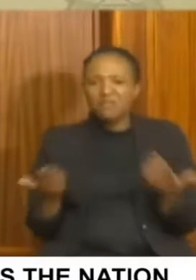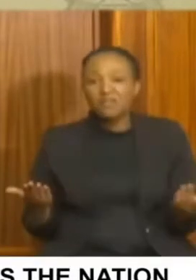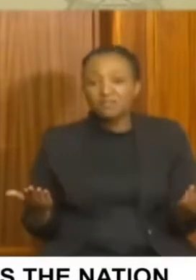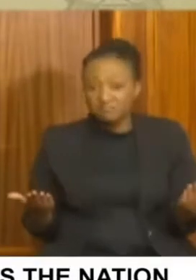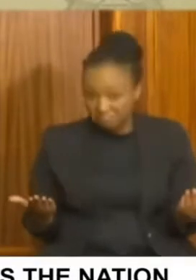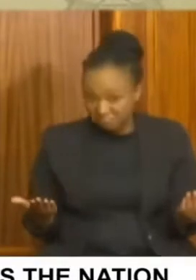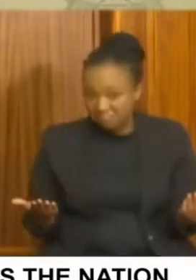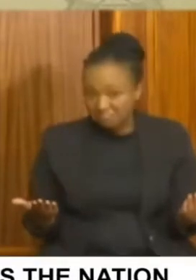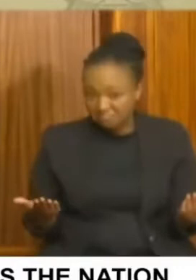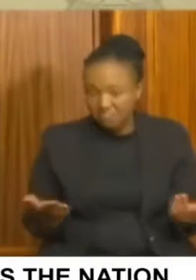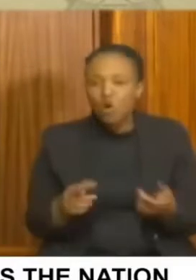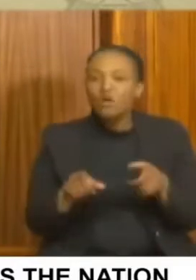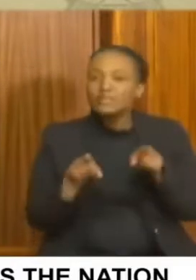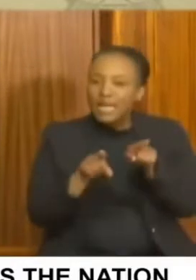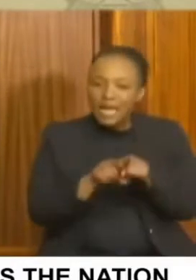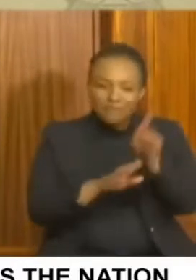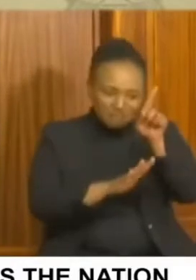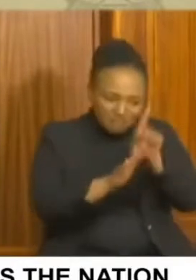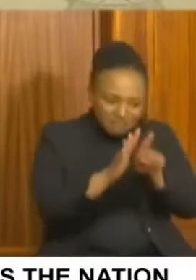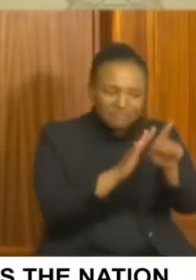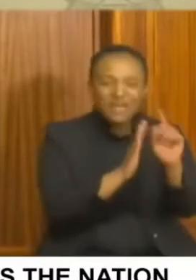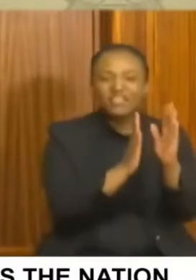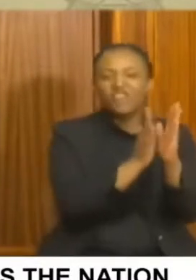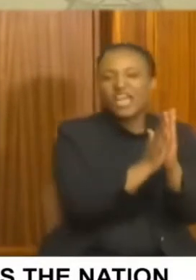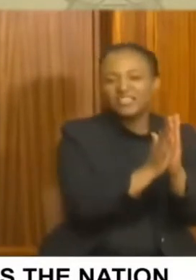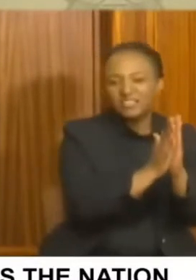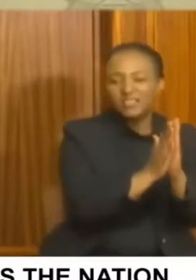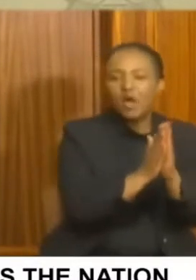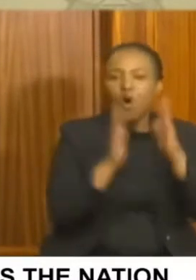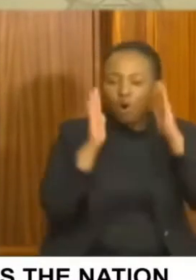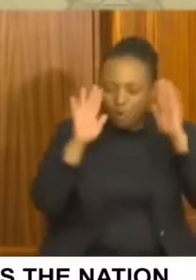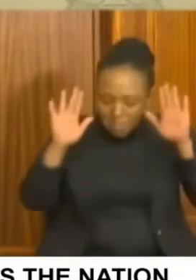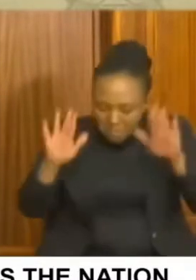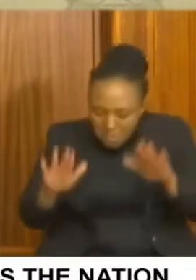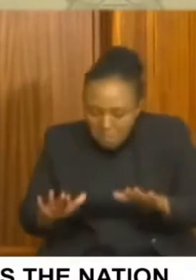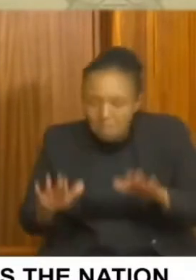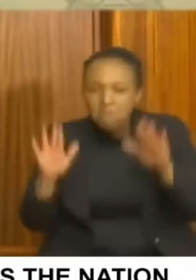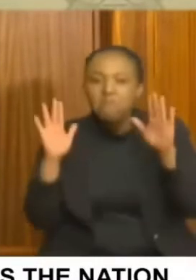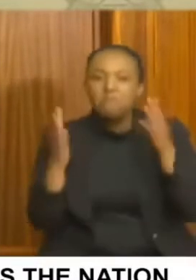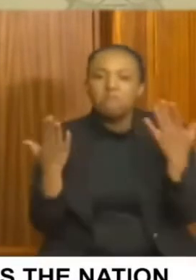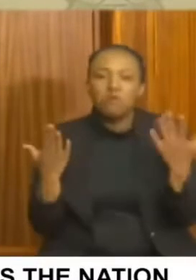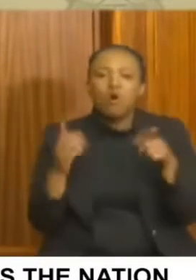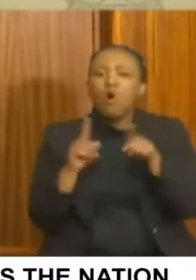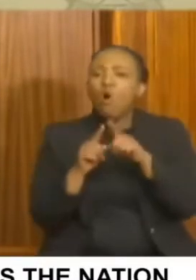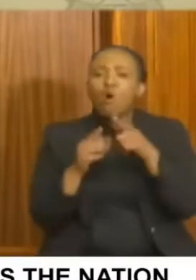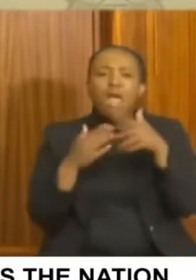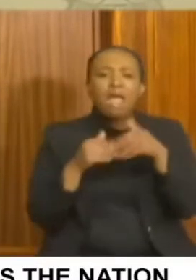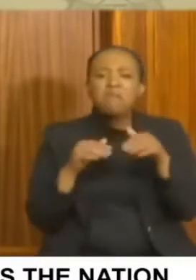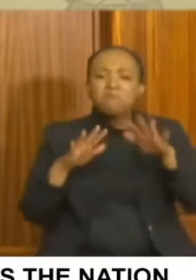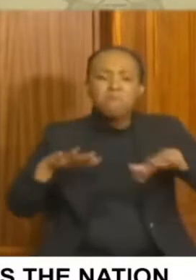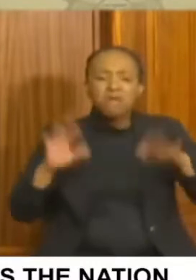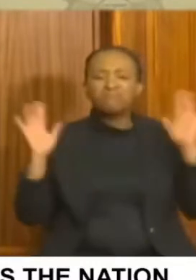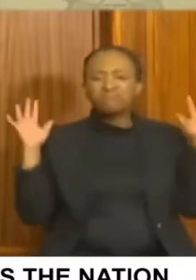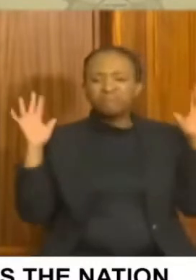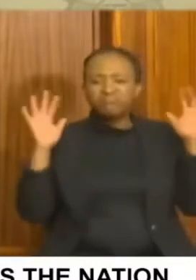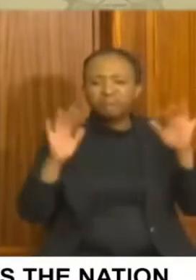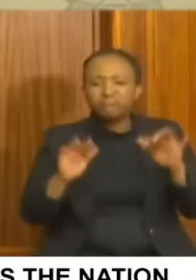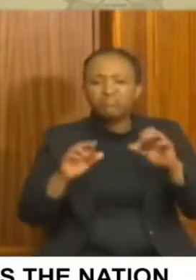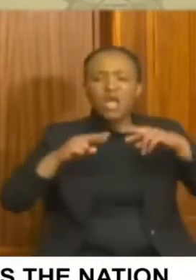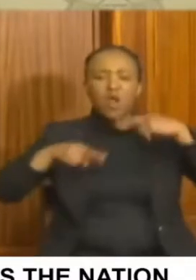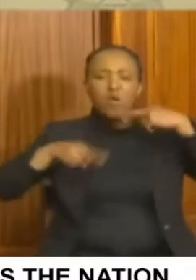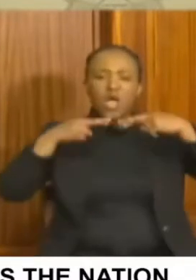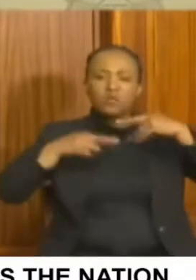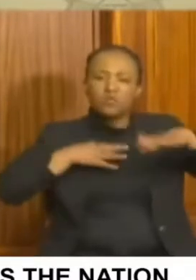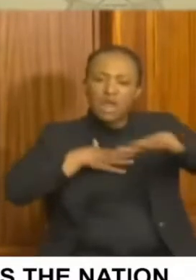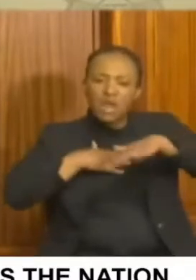You could even go to church or a mosque. Mosque. Or you could go to a crowded restaurant. How about an